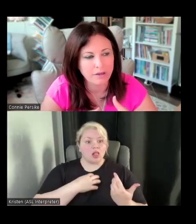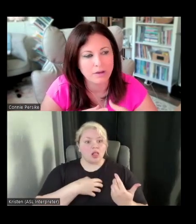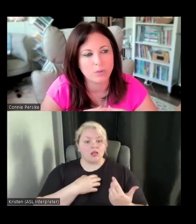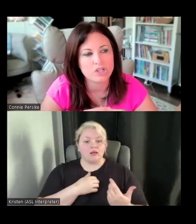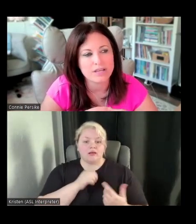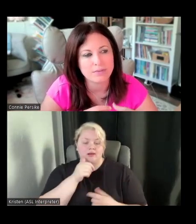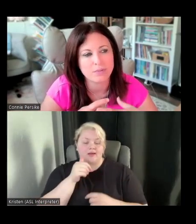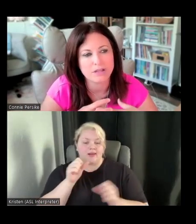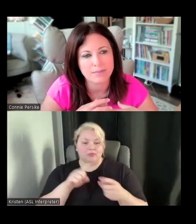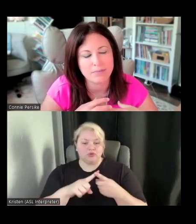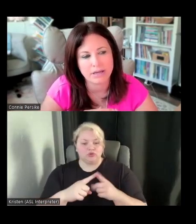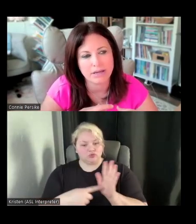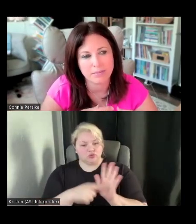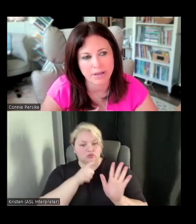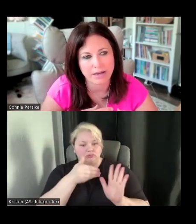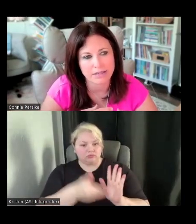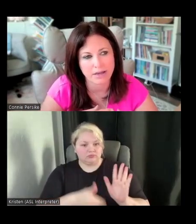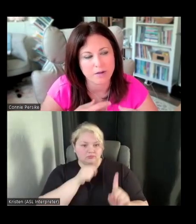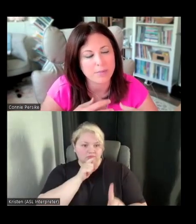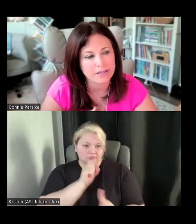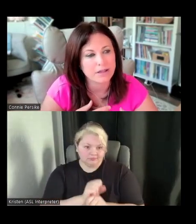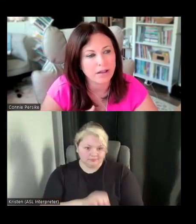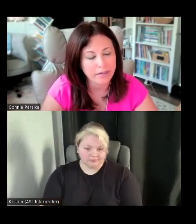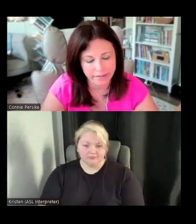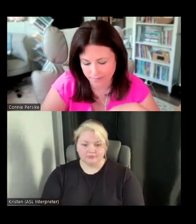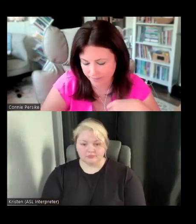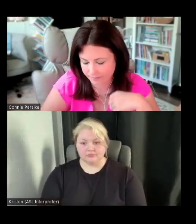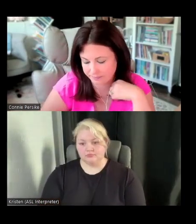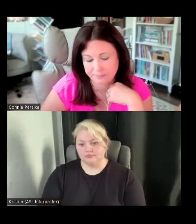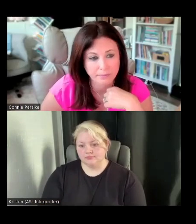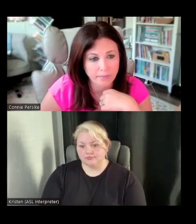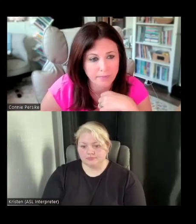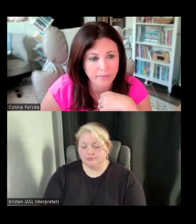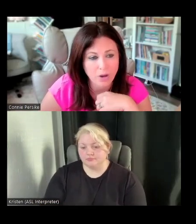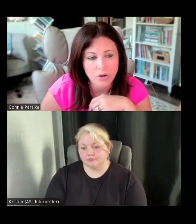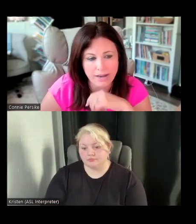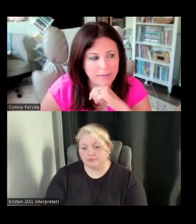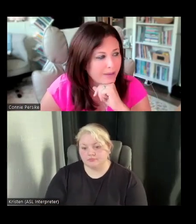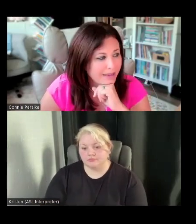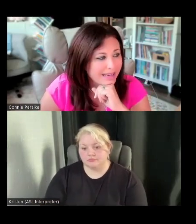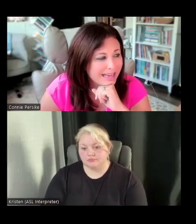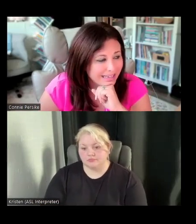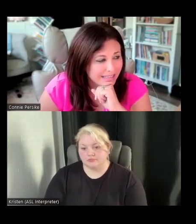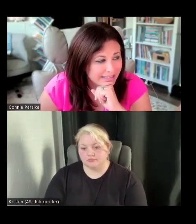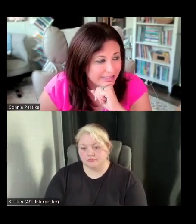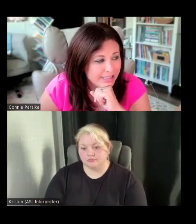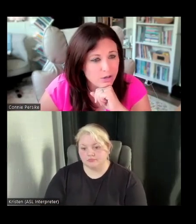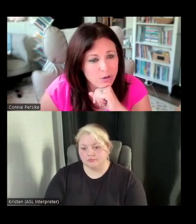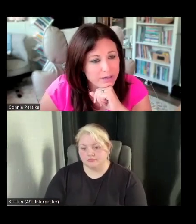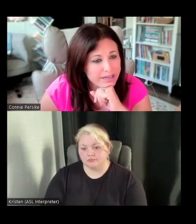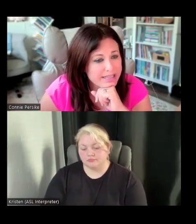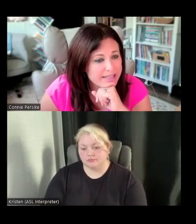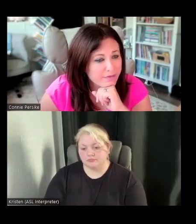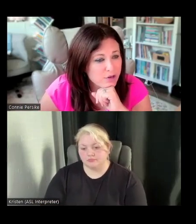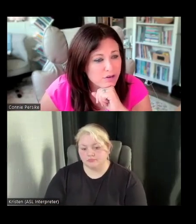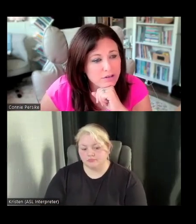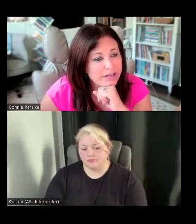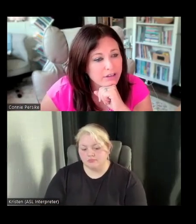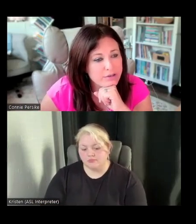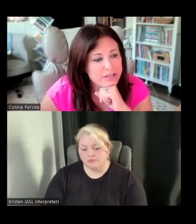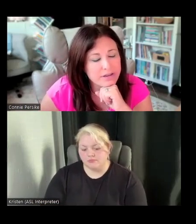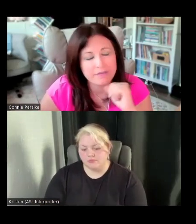self, which has a really big impact on their mental health. Okay, so